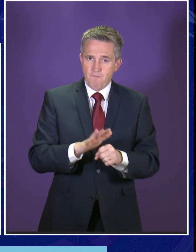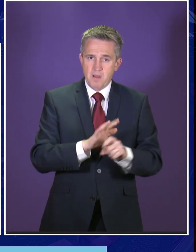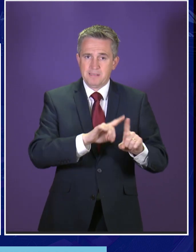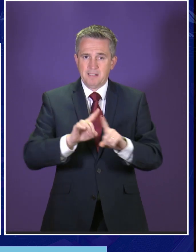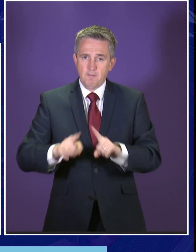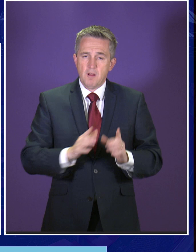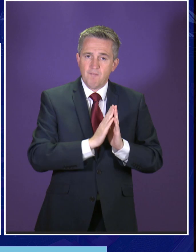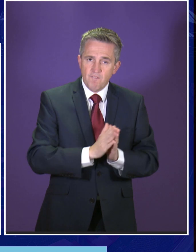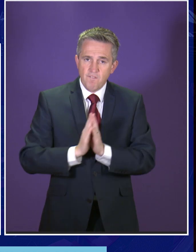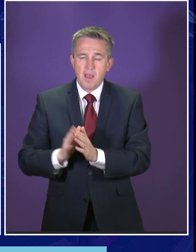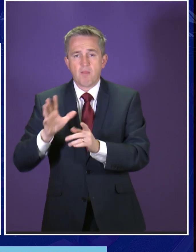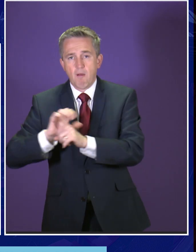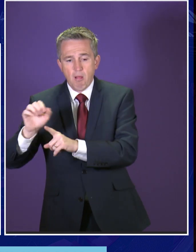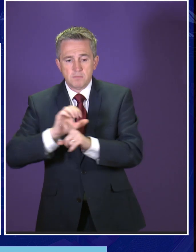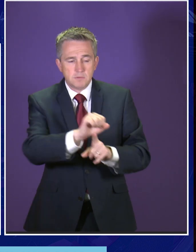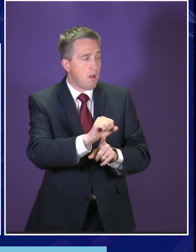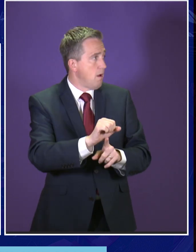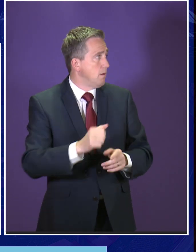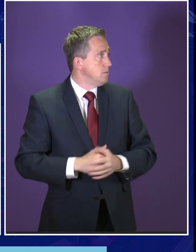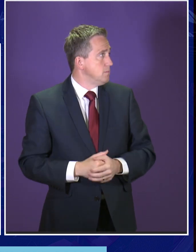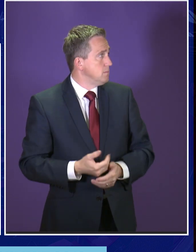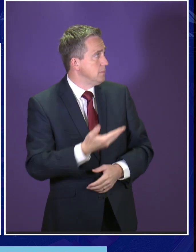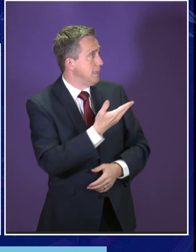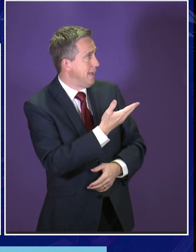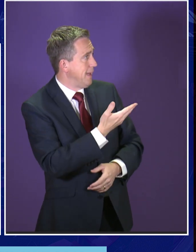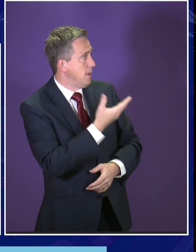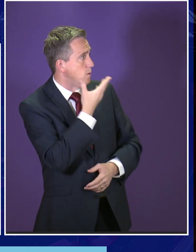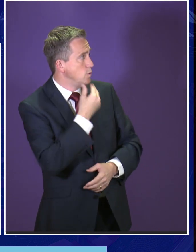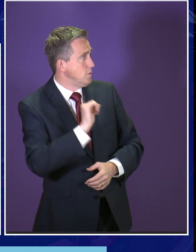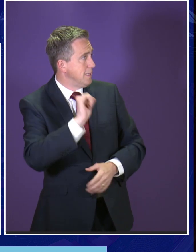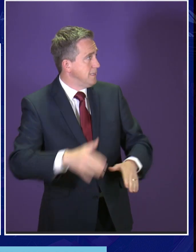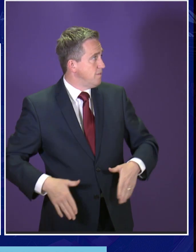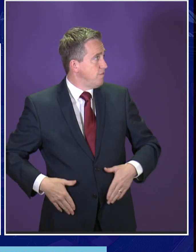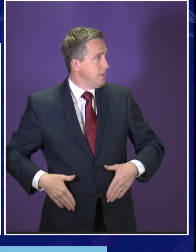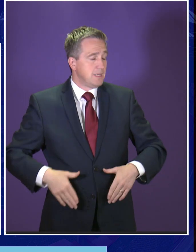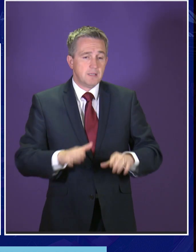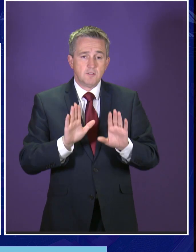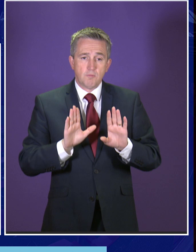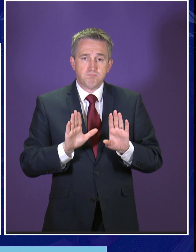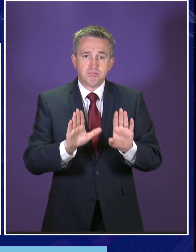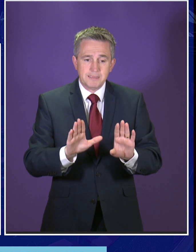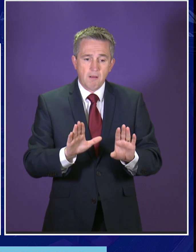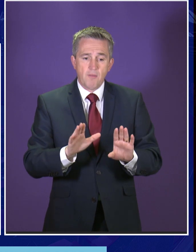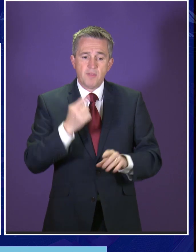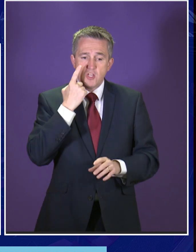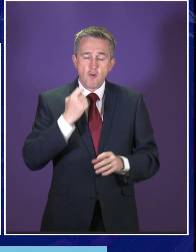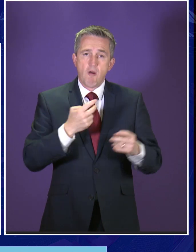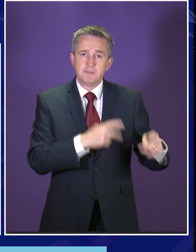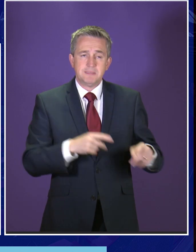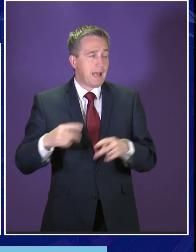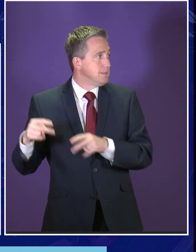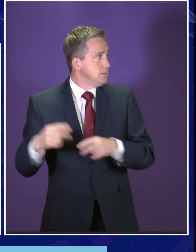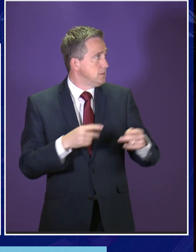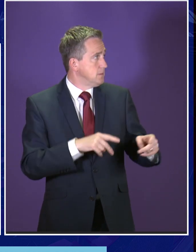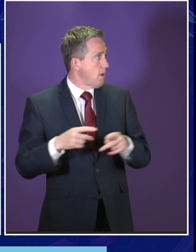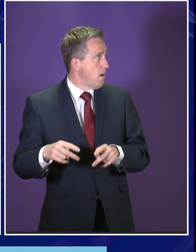And you see here the Thai dance master actually using his feet to press on the body of the young urban dancer. And it's a